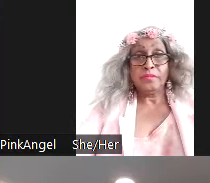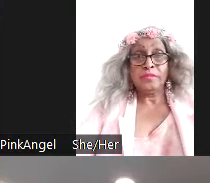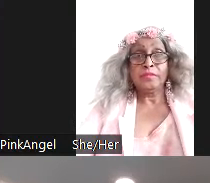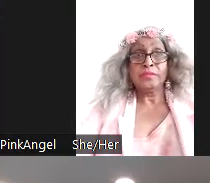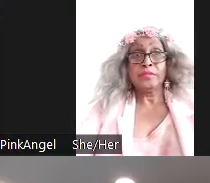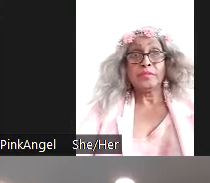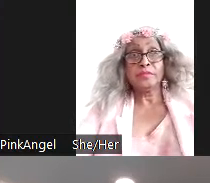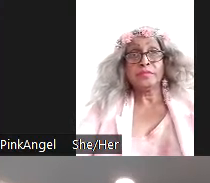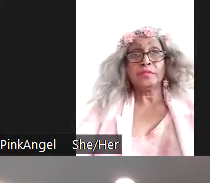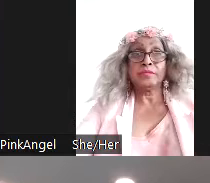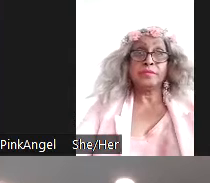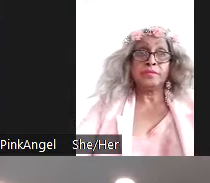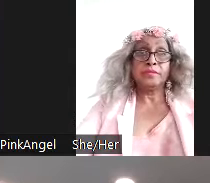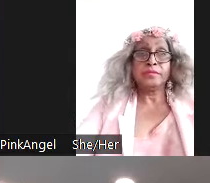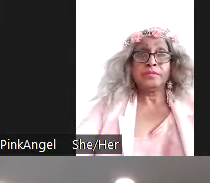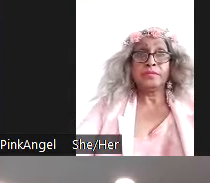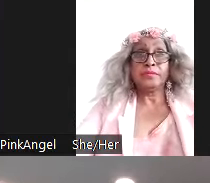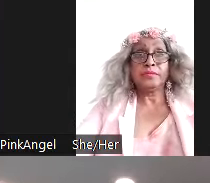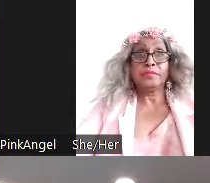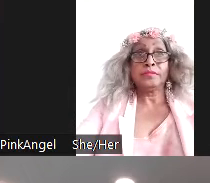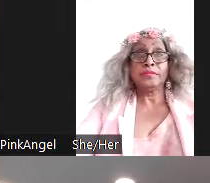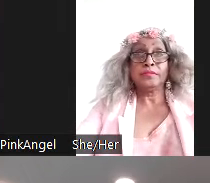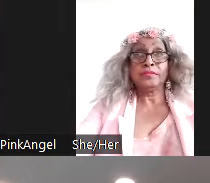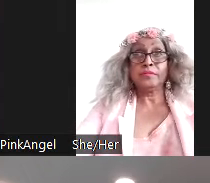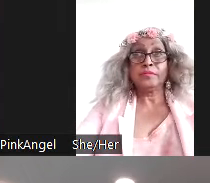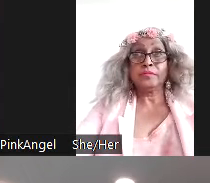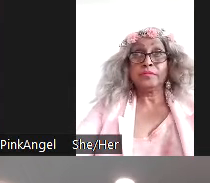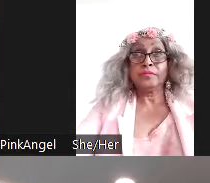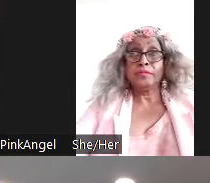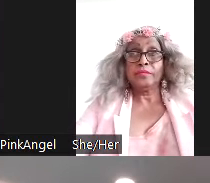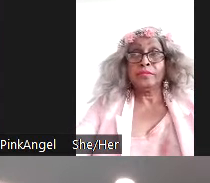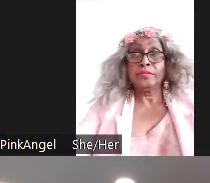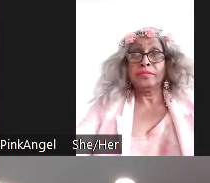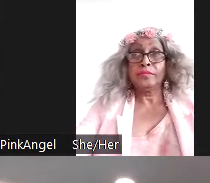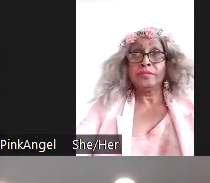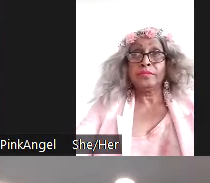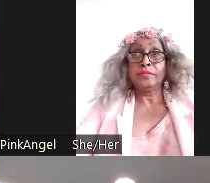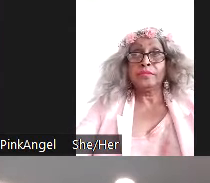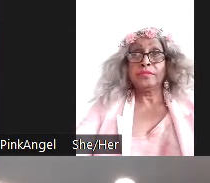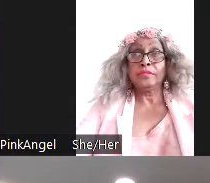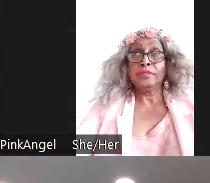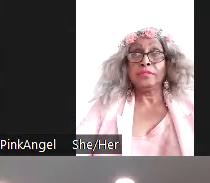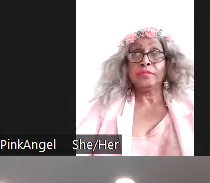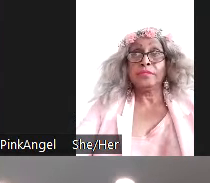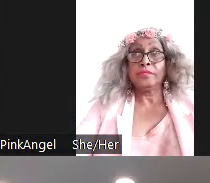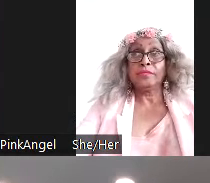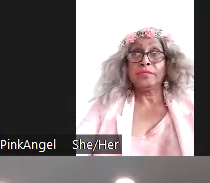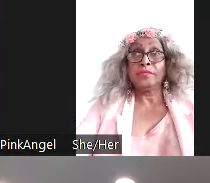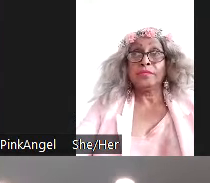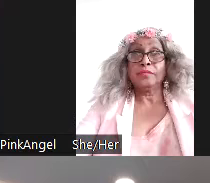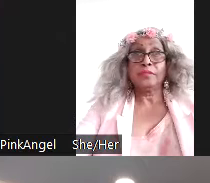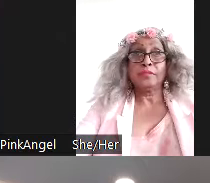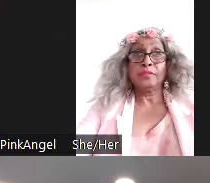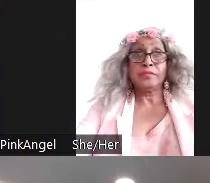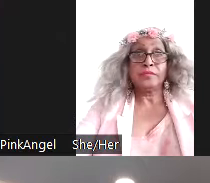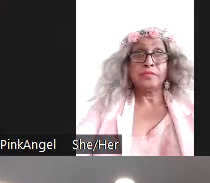like information on, just respecting that sometimes if disclosing more